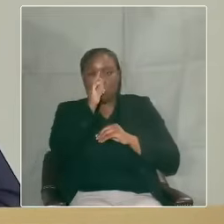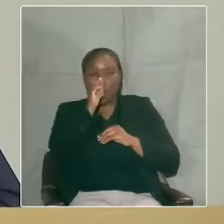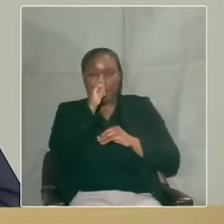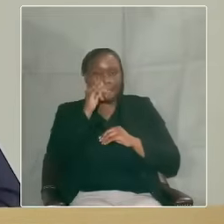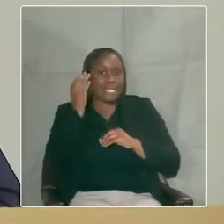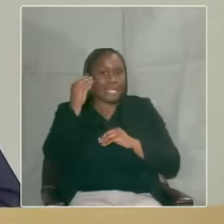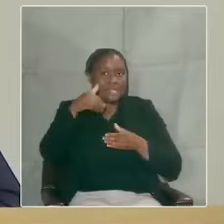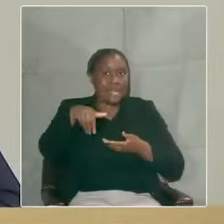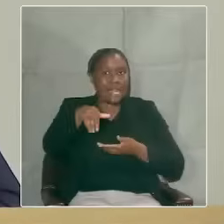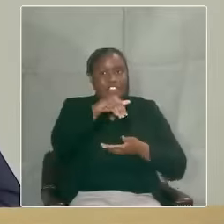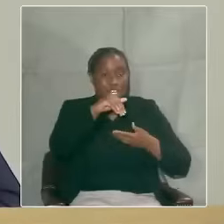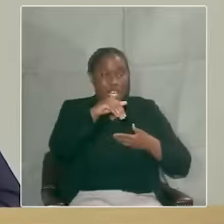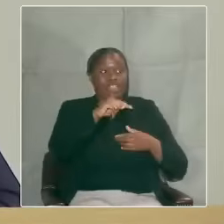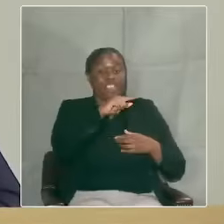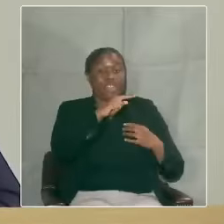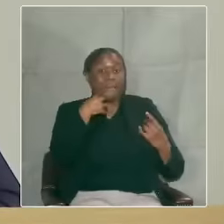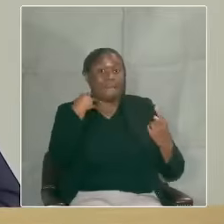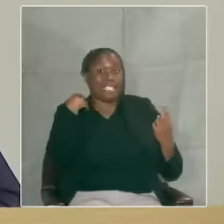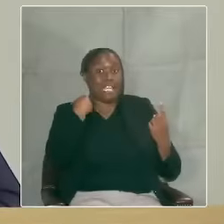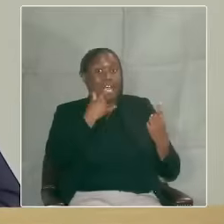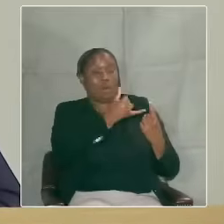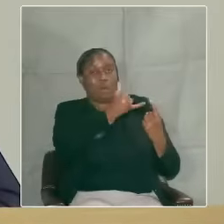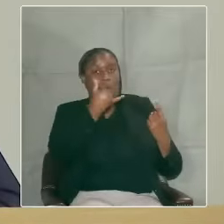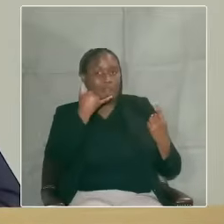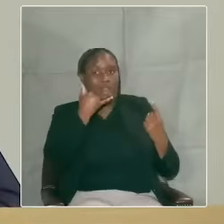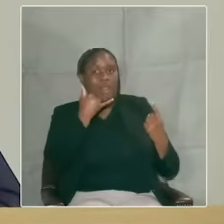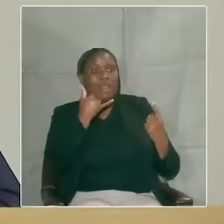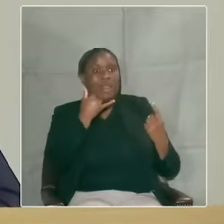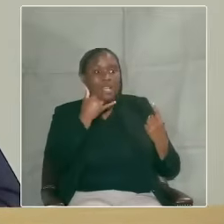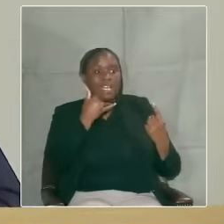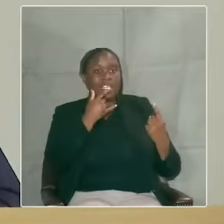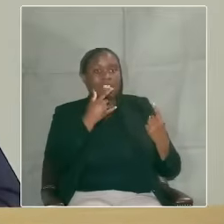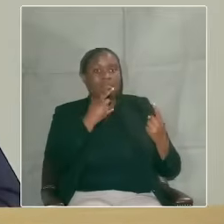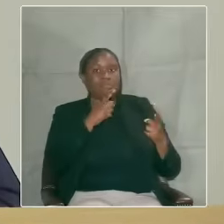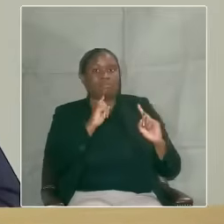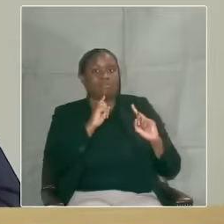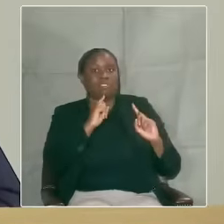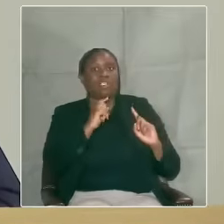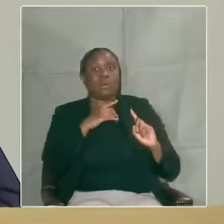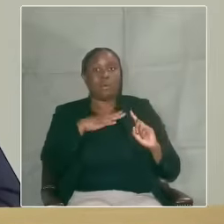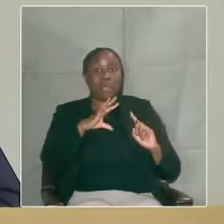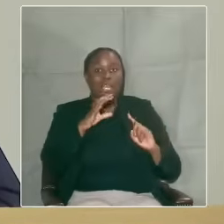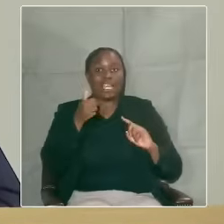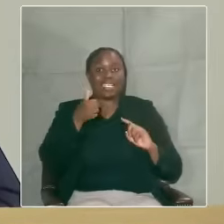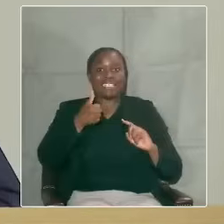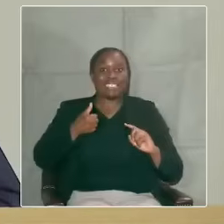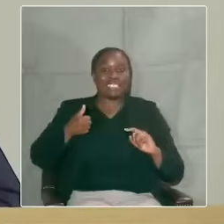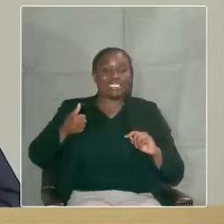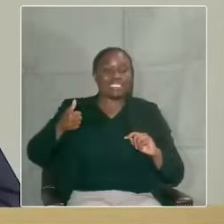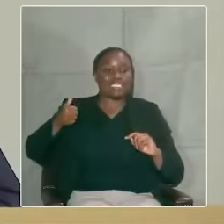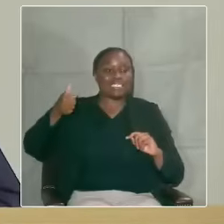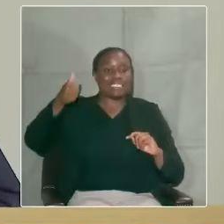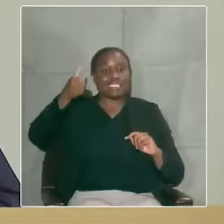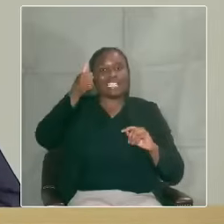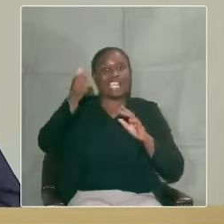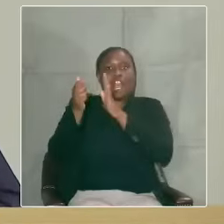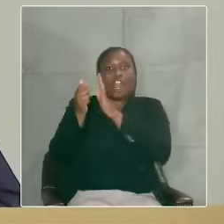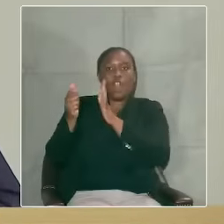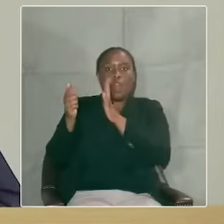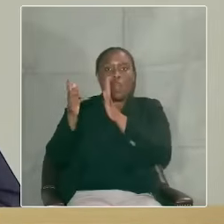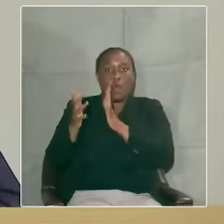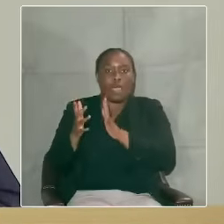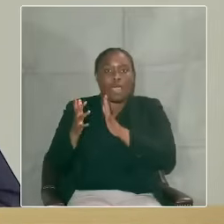minister subsequently called me to express his intention to appoint a senior counsel to investigate various